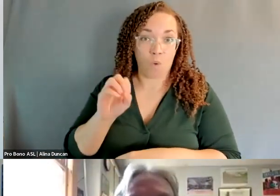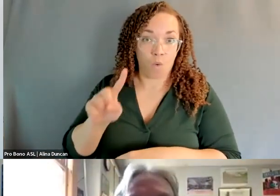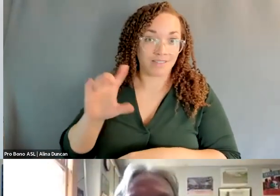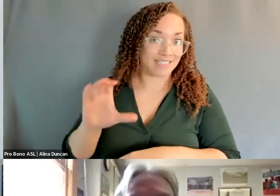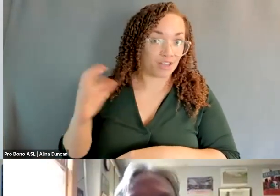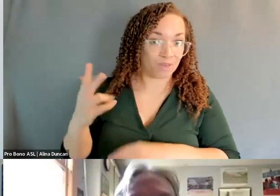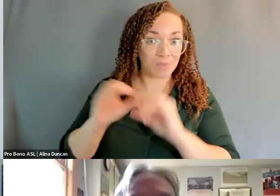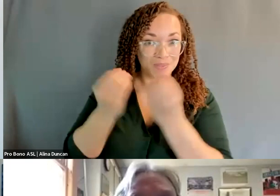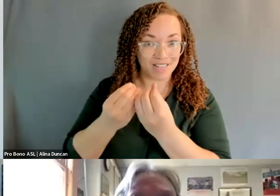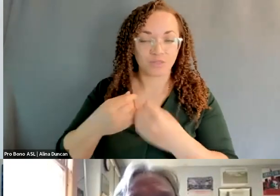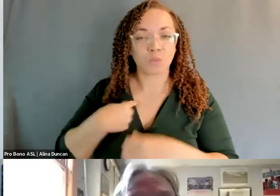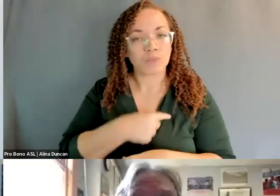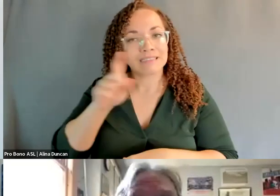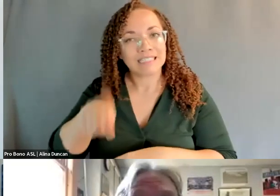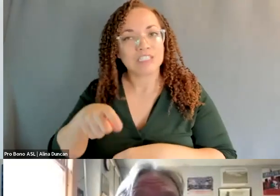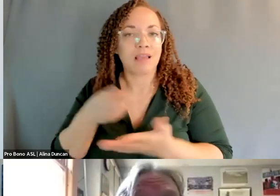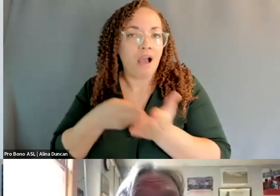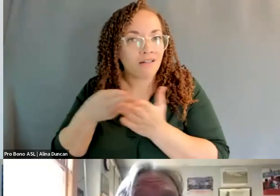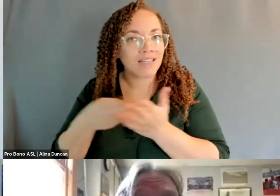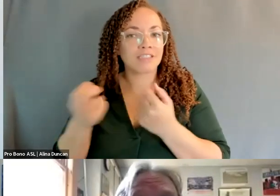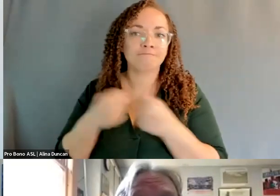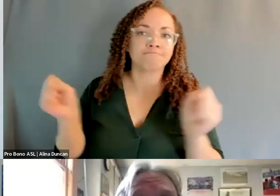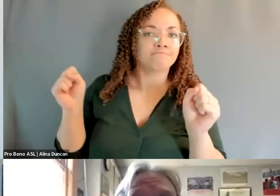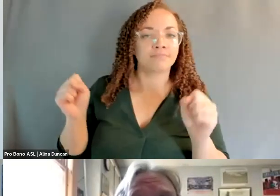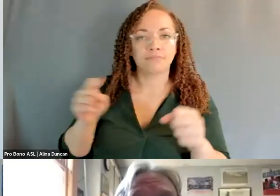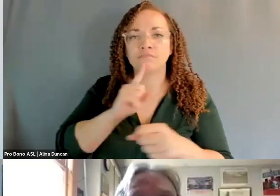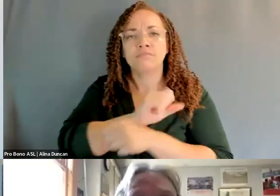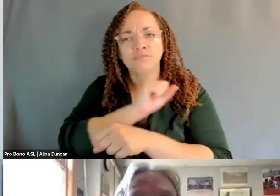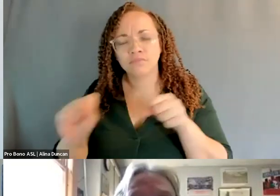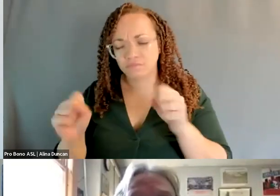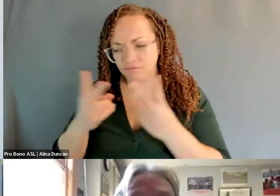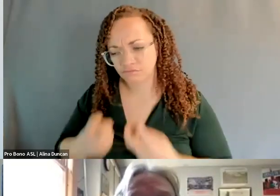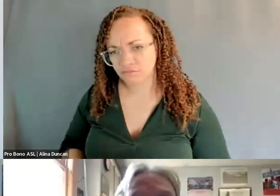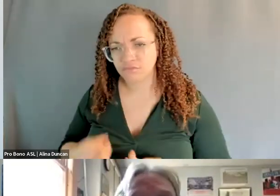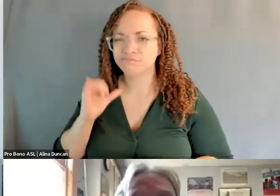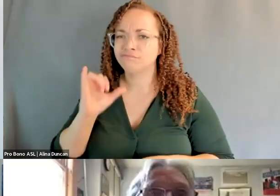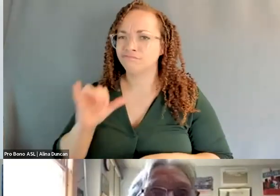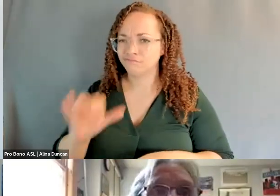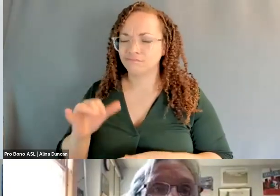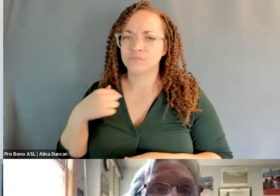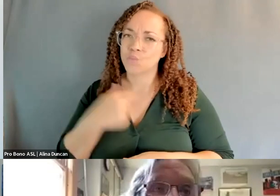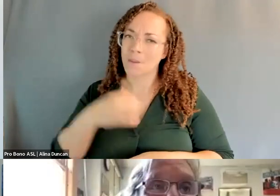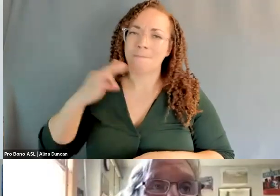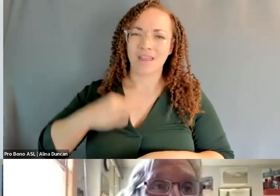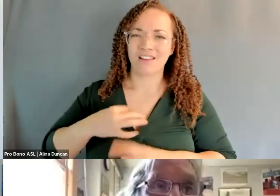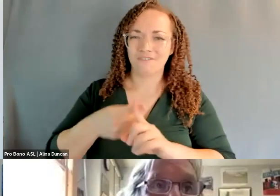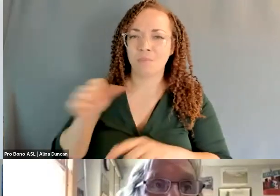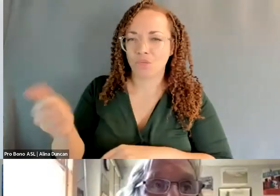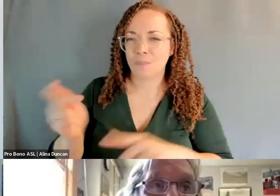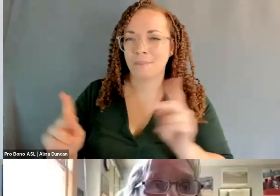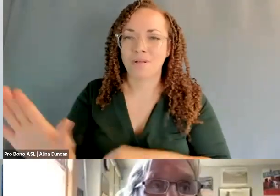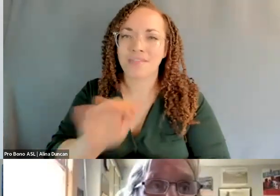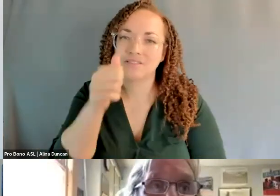be honest and real about challenging the fact that we're benefiting from other people's suffering.